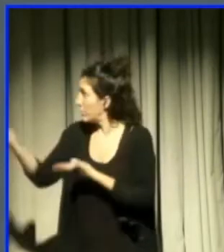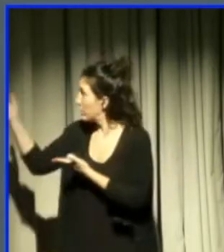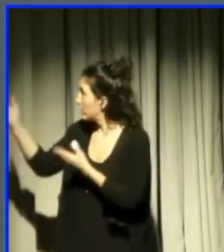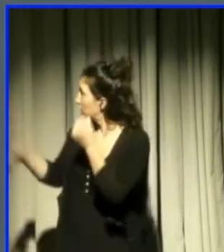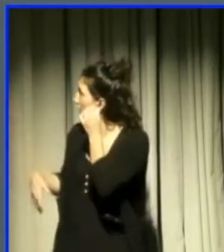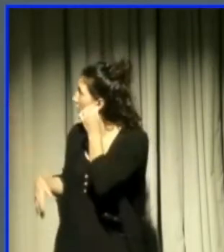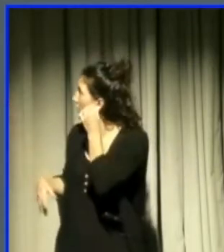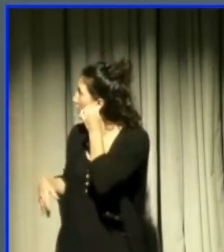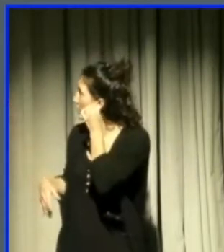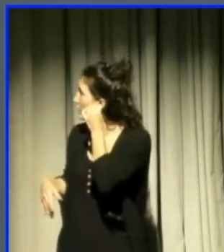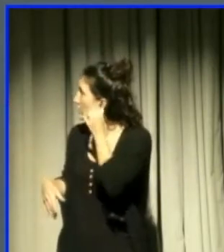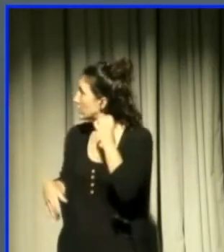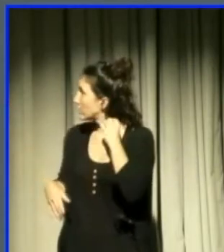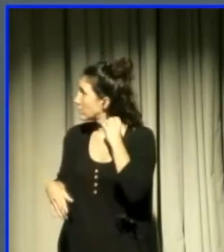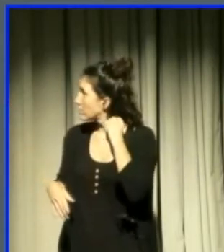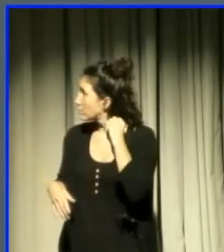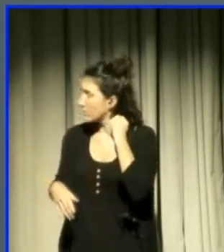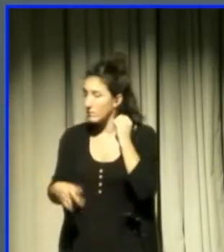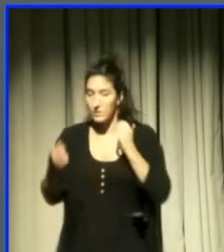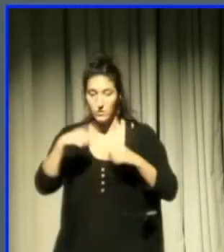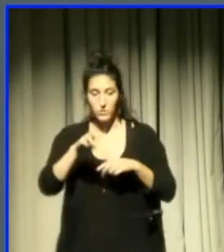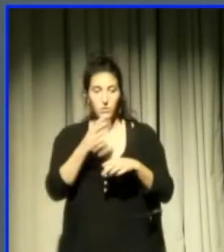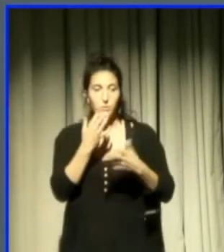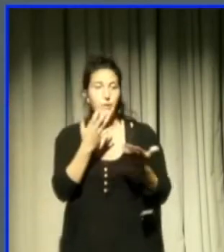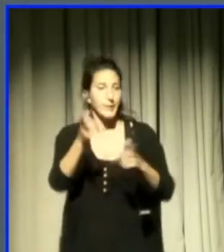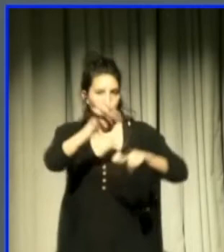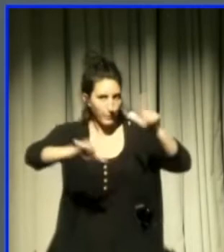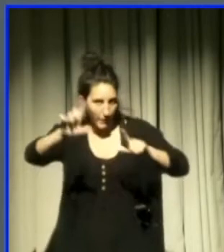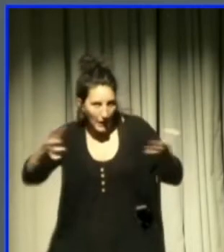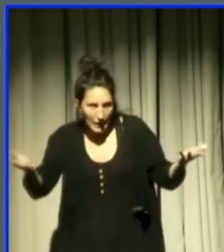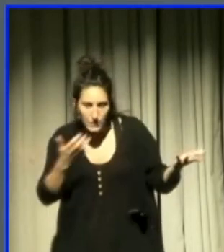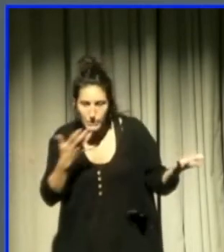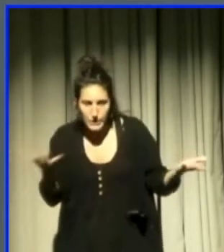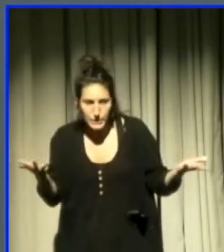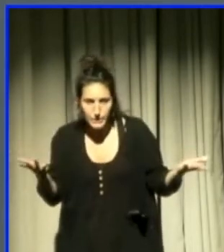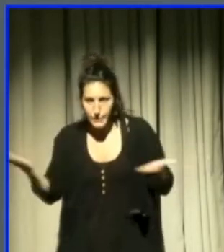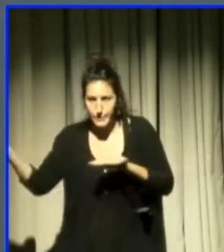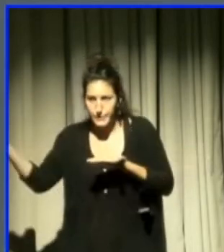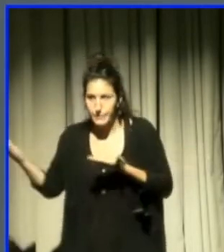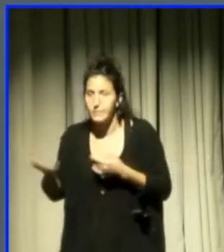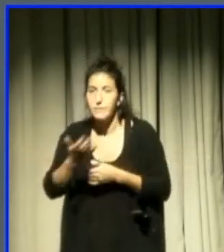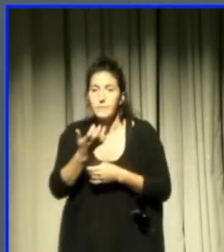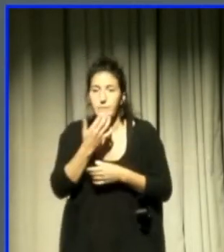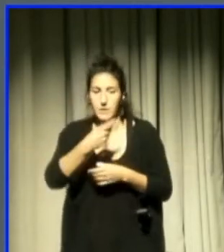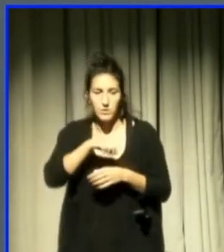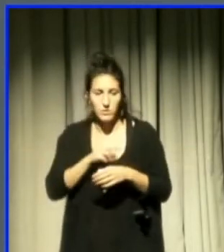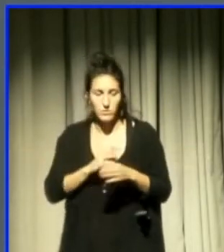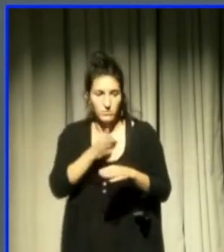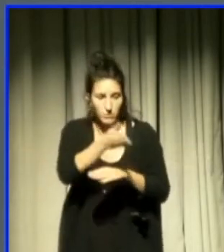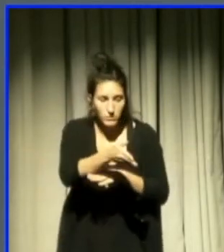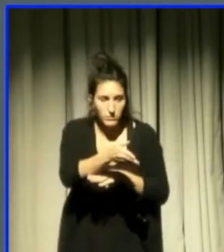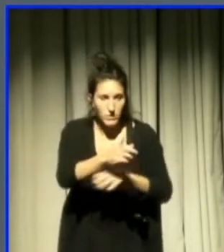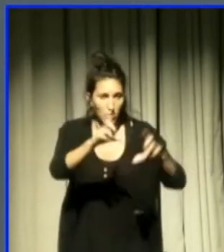take travel as an example. When you're doing and repeating all these behaviors and